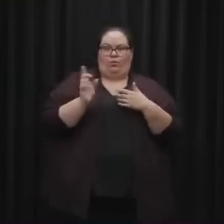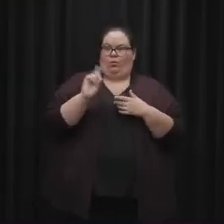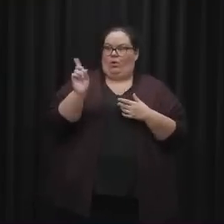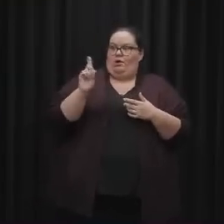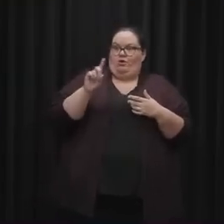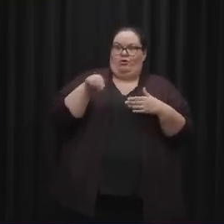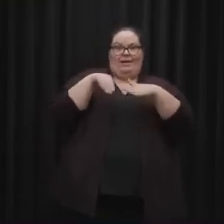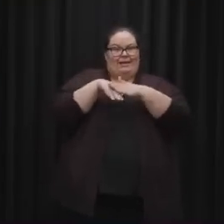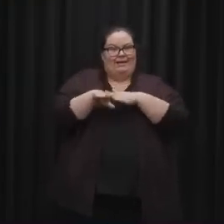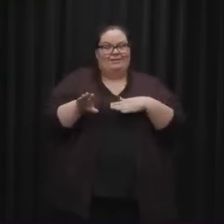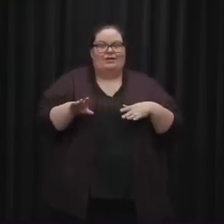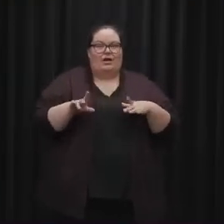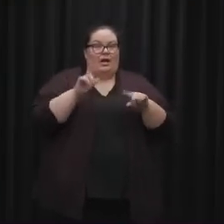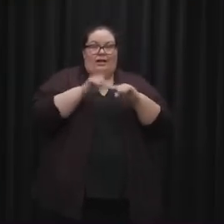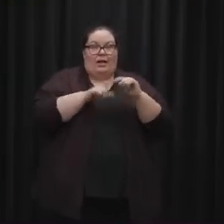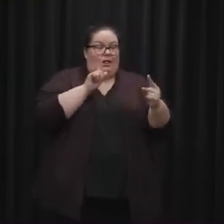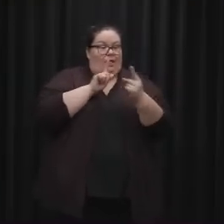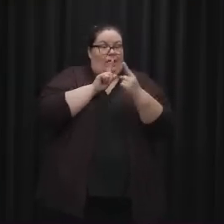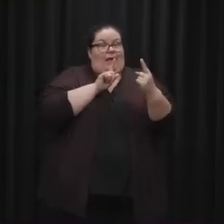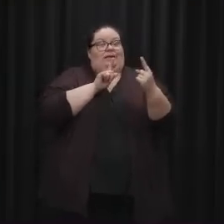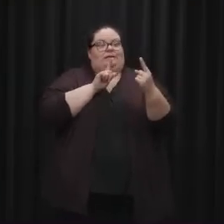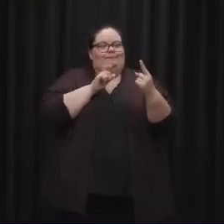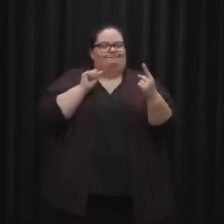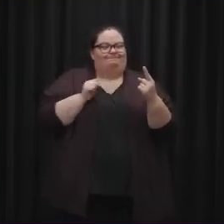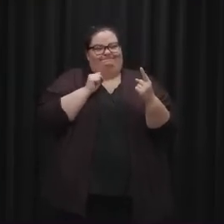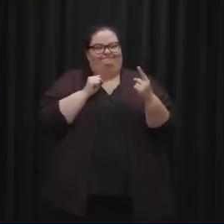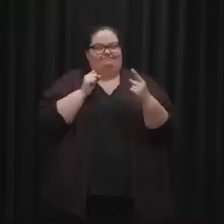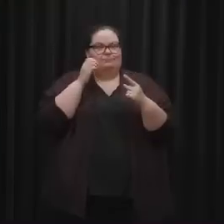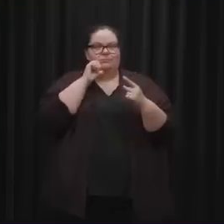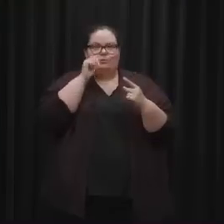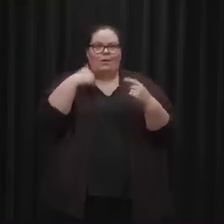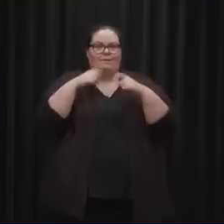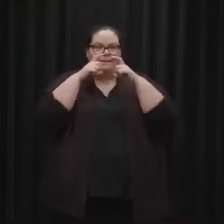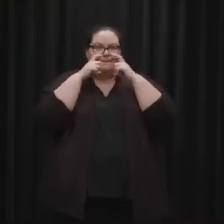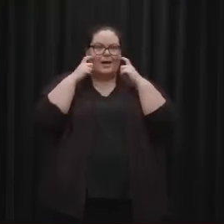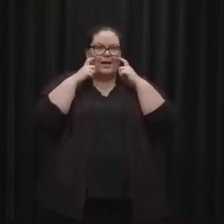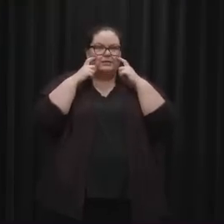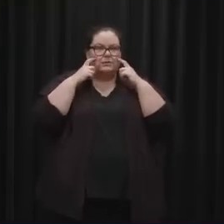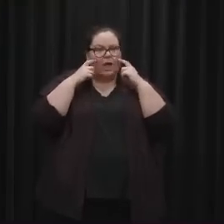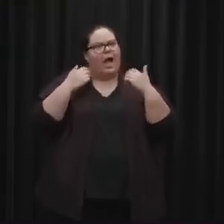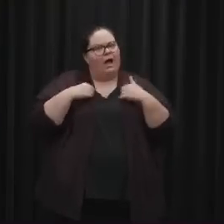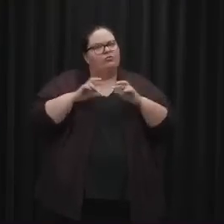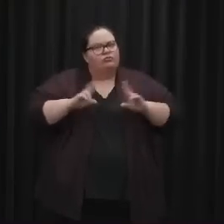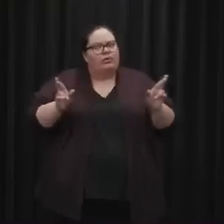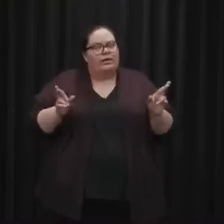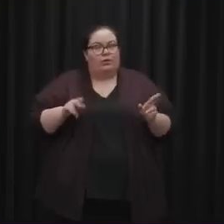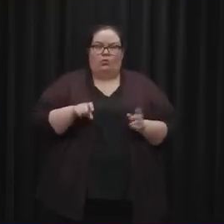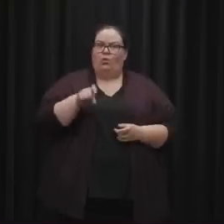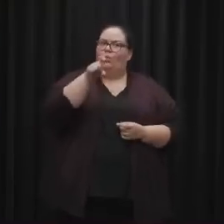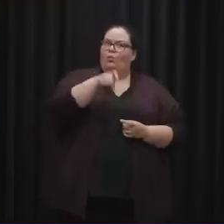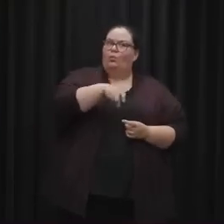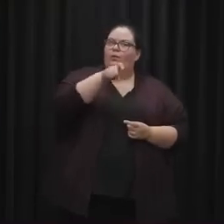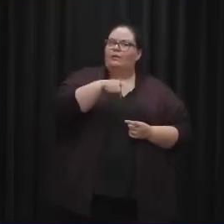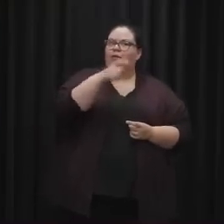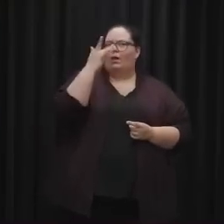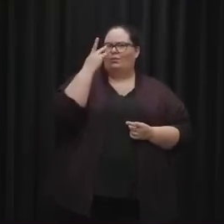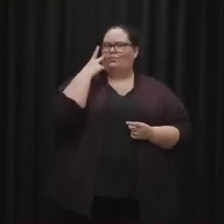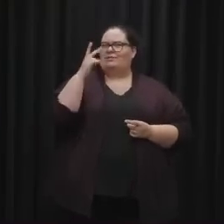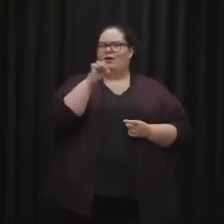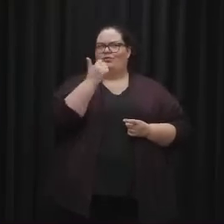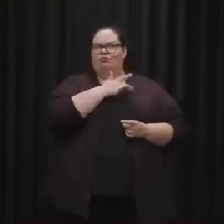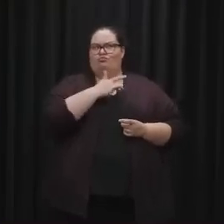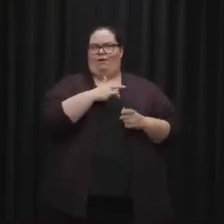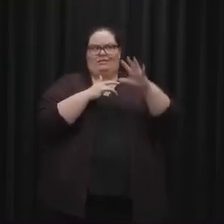public place, and not be able to social distance. The need, I think, is self-evident with relation to what we're seeing around